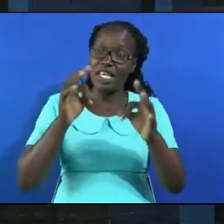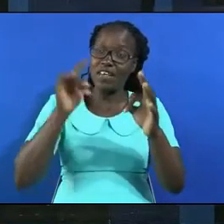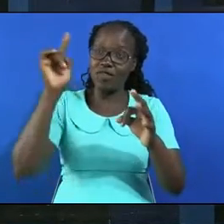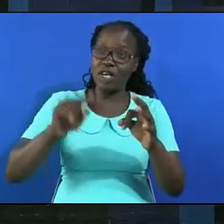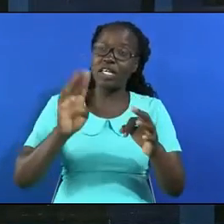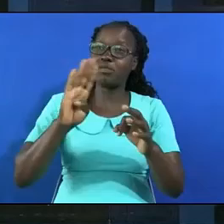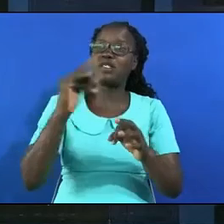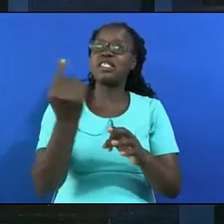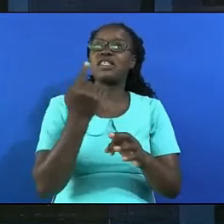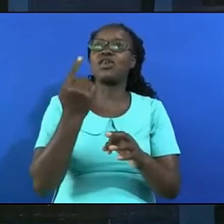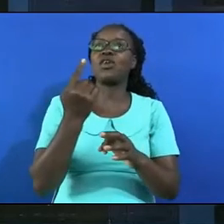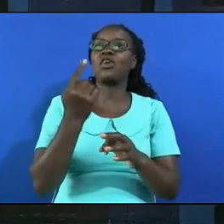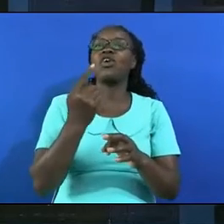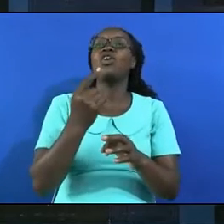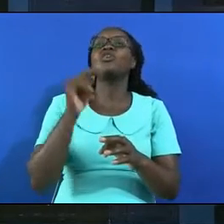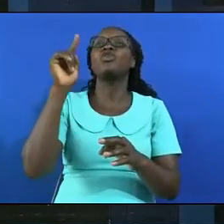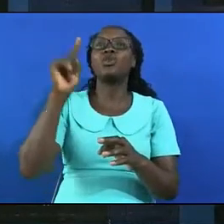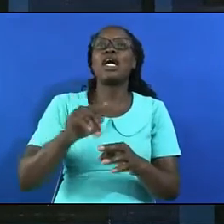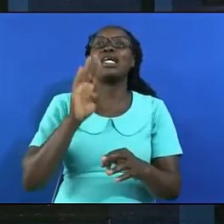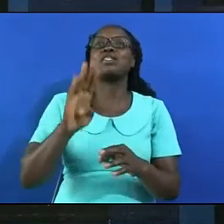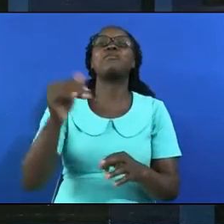you can't be